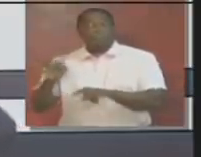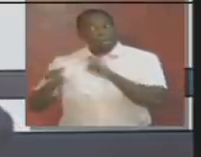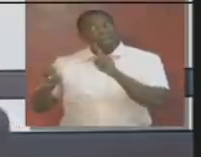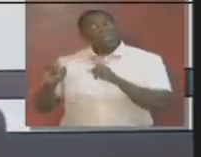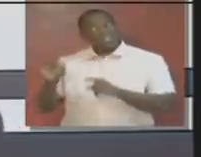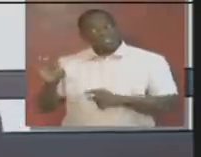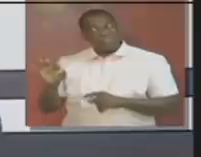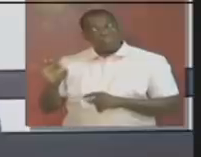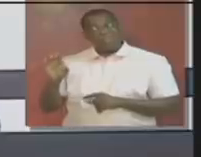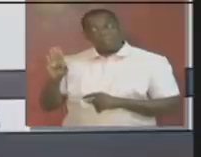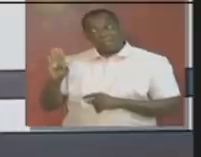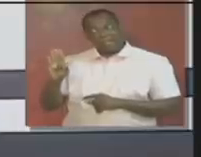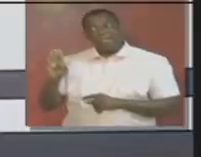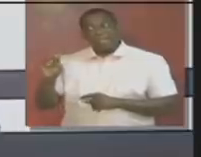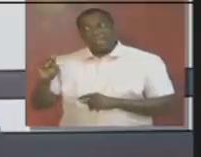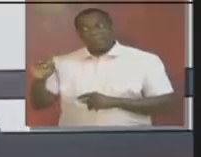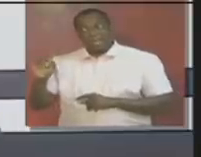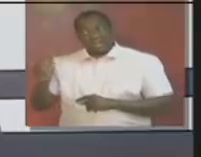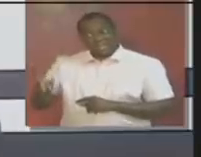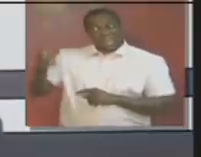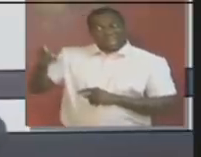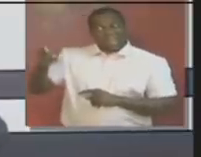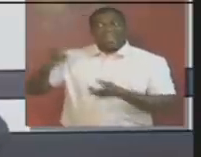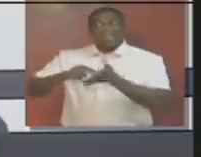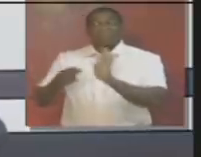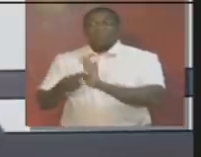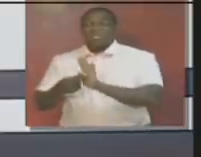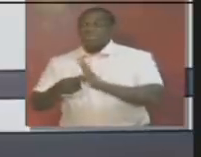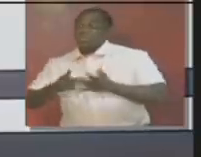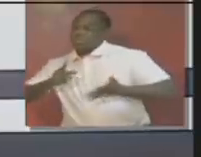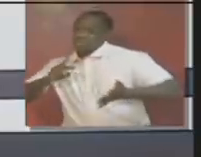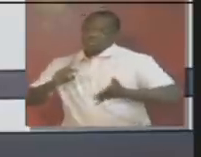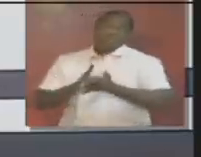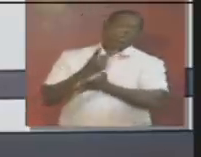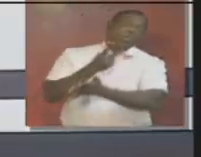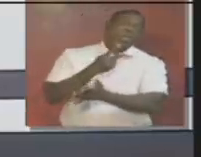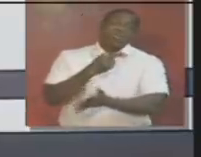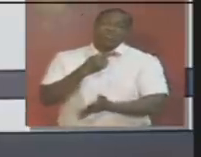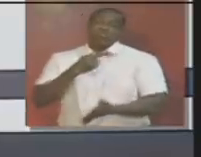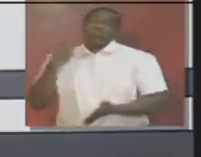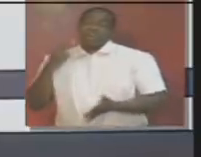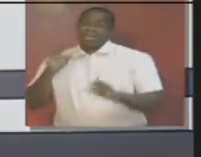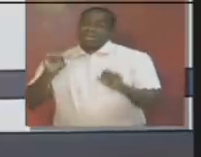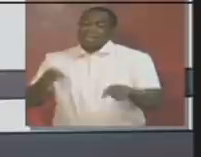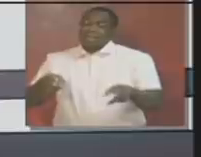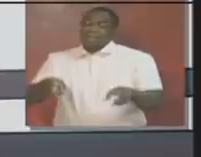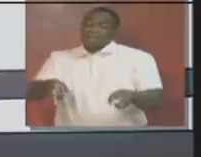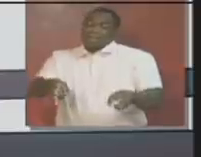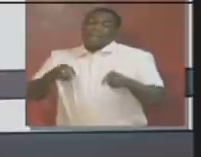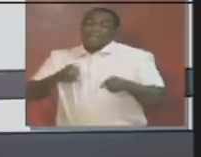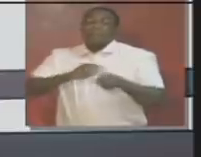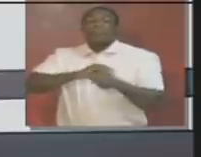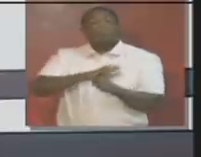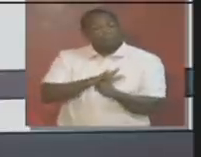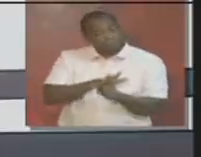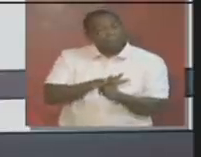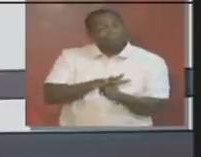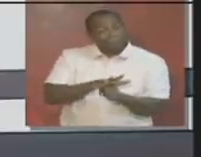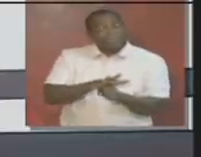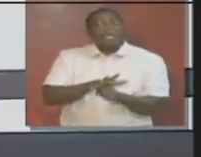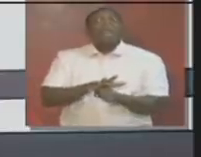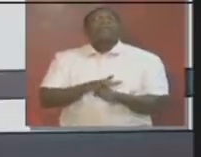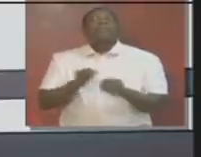of being admitted with severe COVID-19 and increases your chance of dying by about